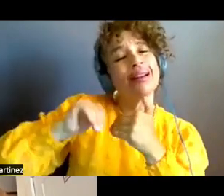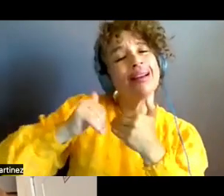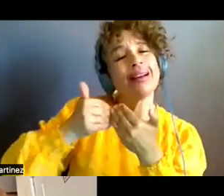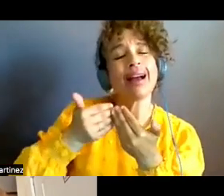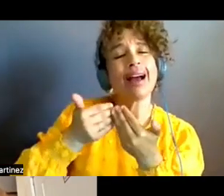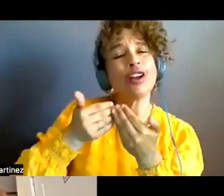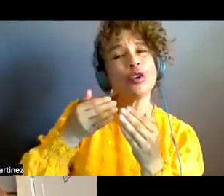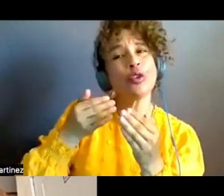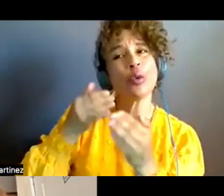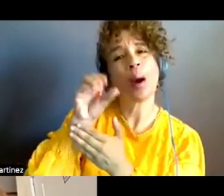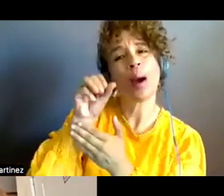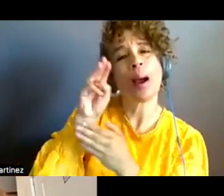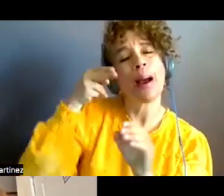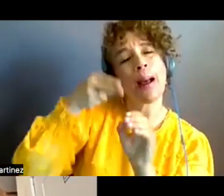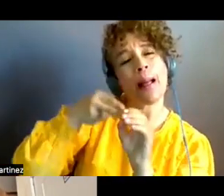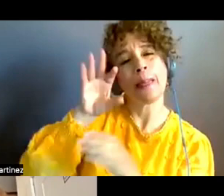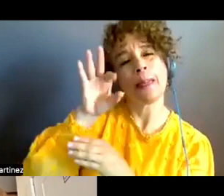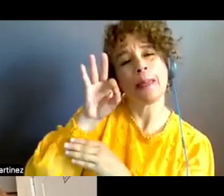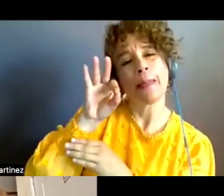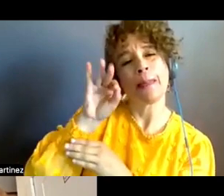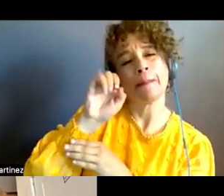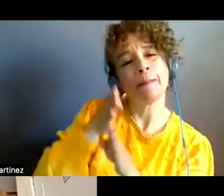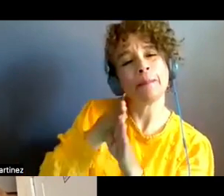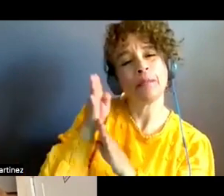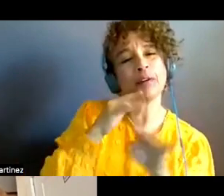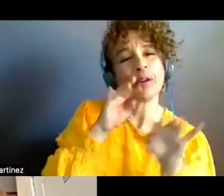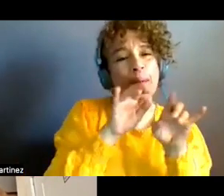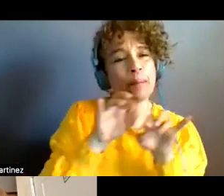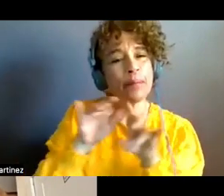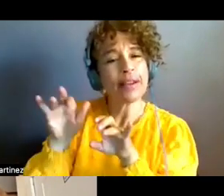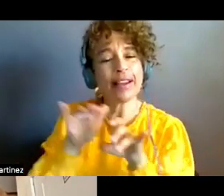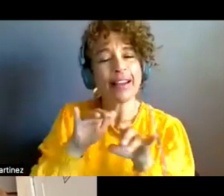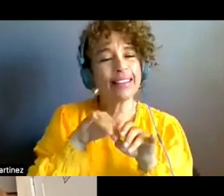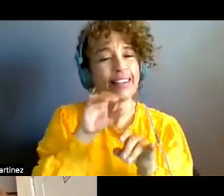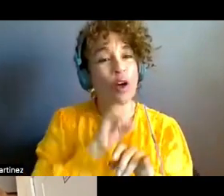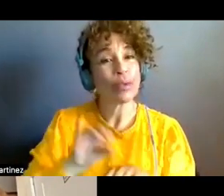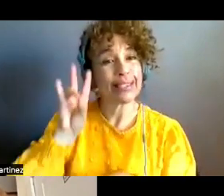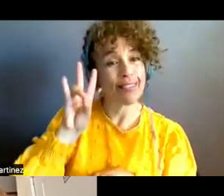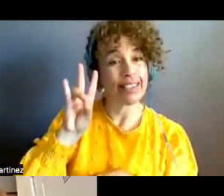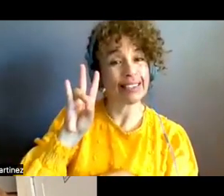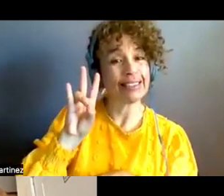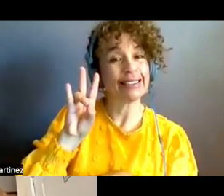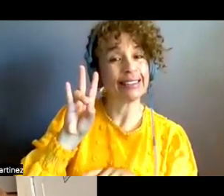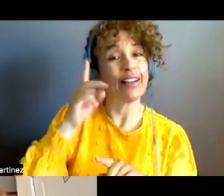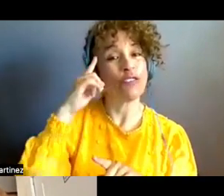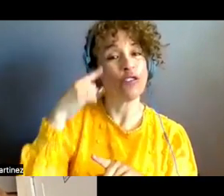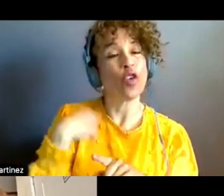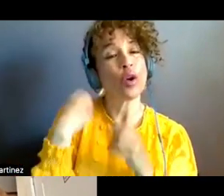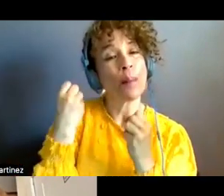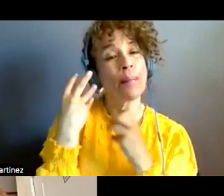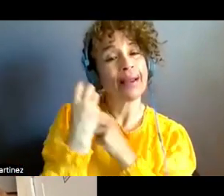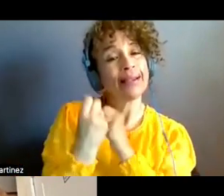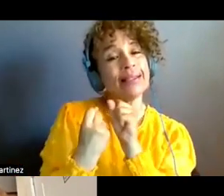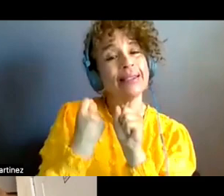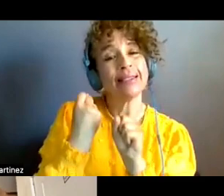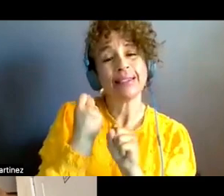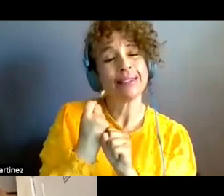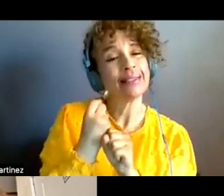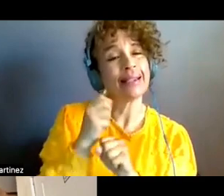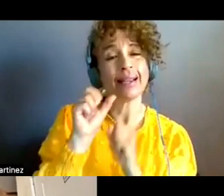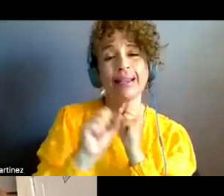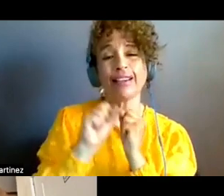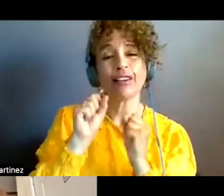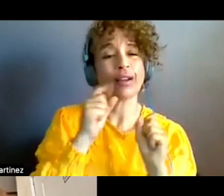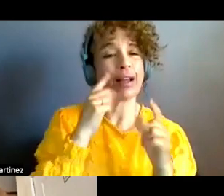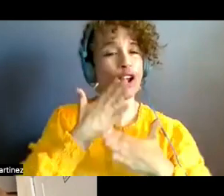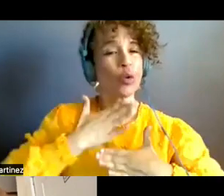field? I guess I'll start. I started piano lessons at 7. And for me, for many years, it was just an avocation, something